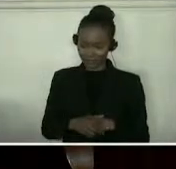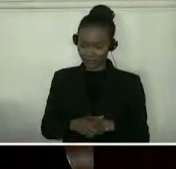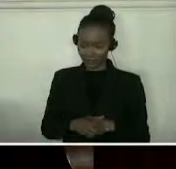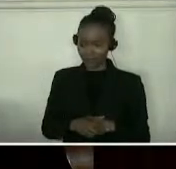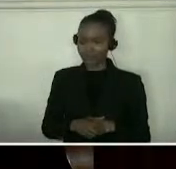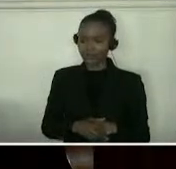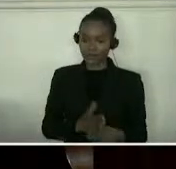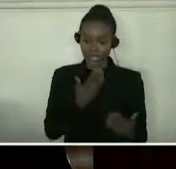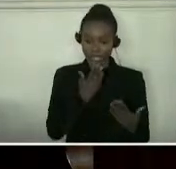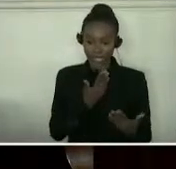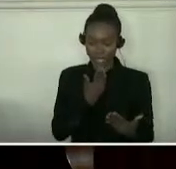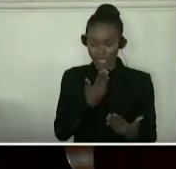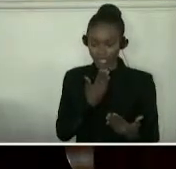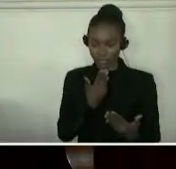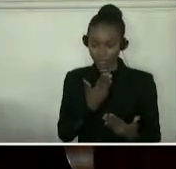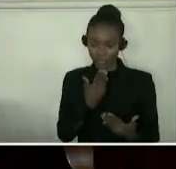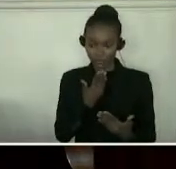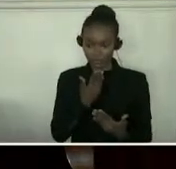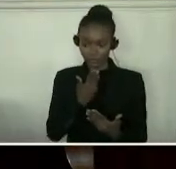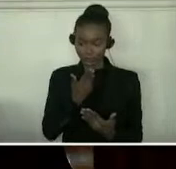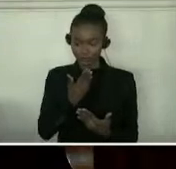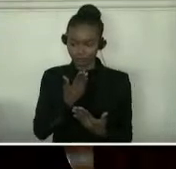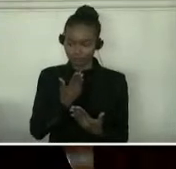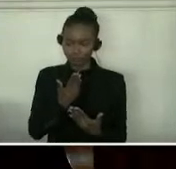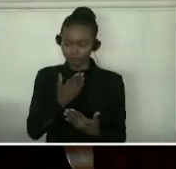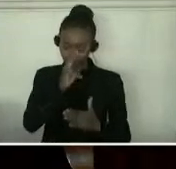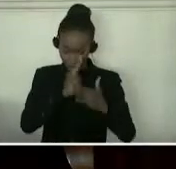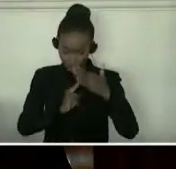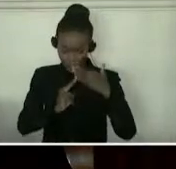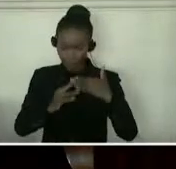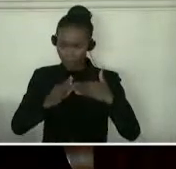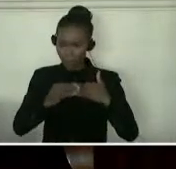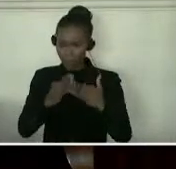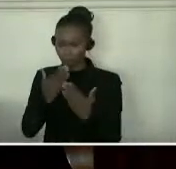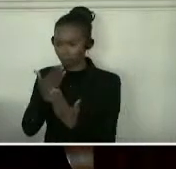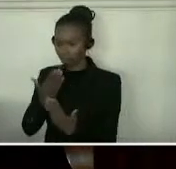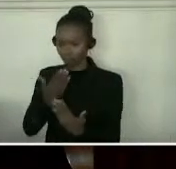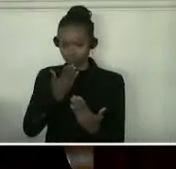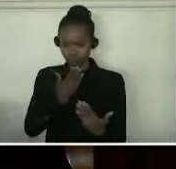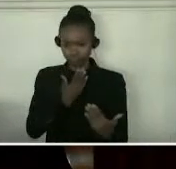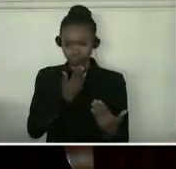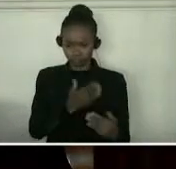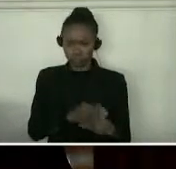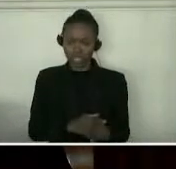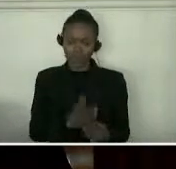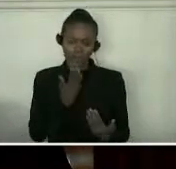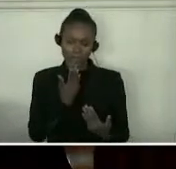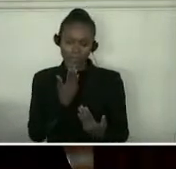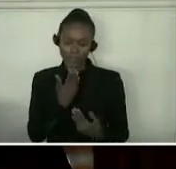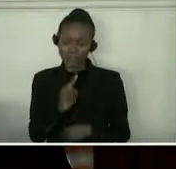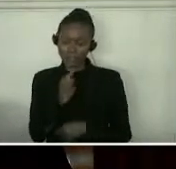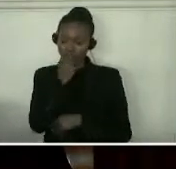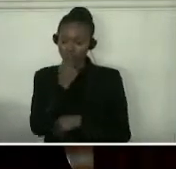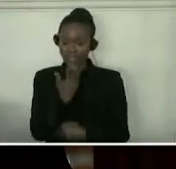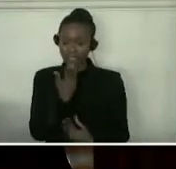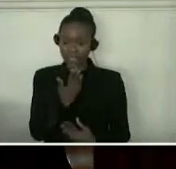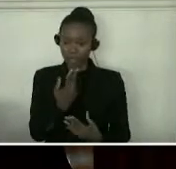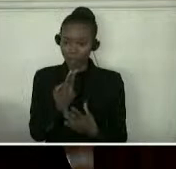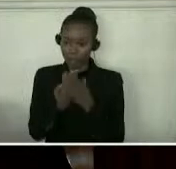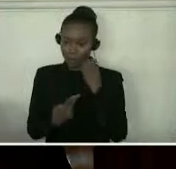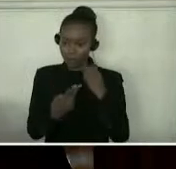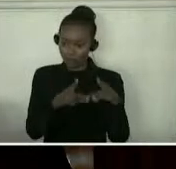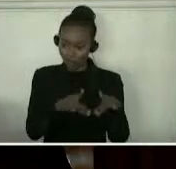thank you very much honorable members let me first thank my both my persons honorable